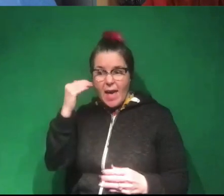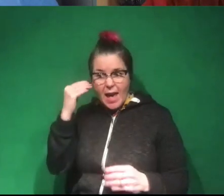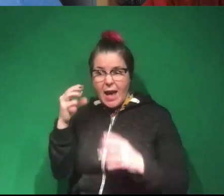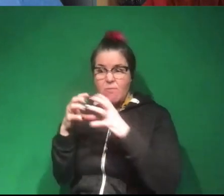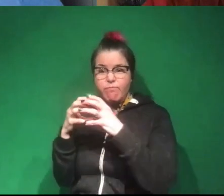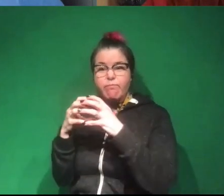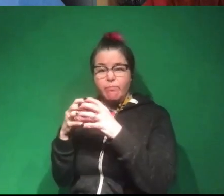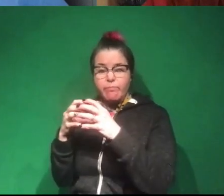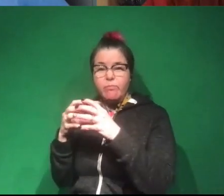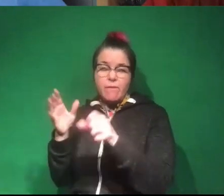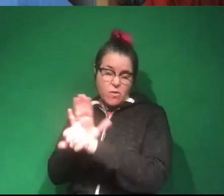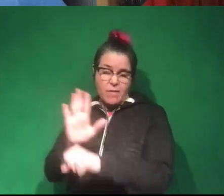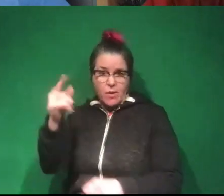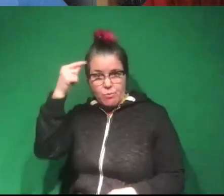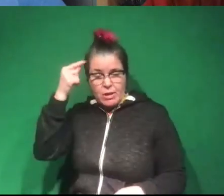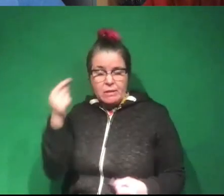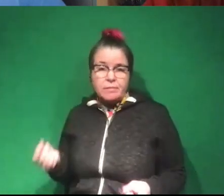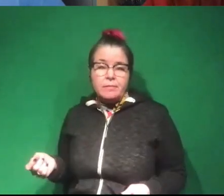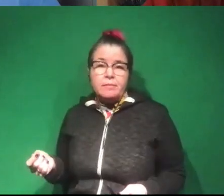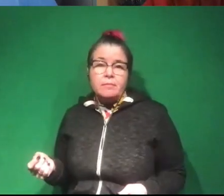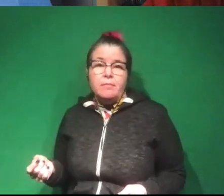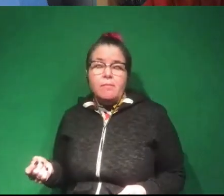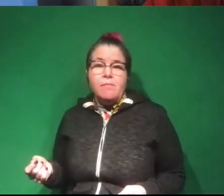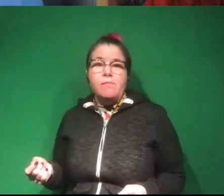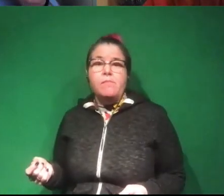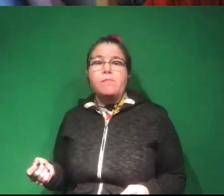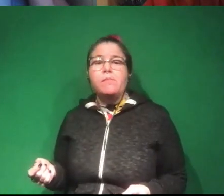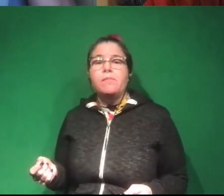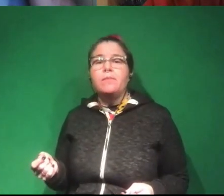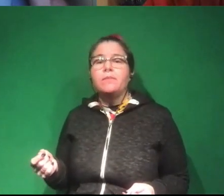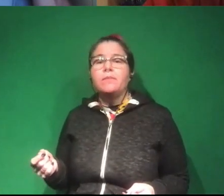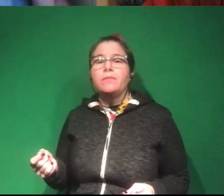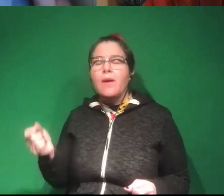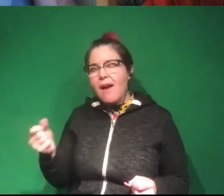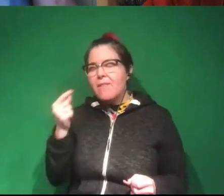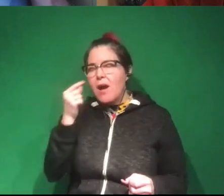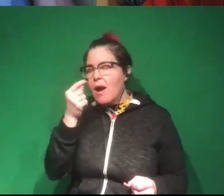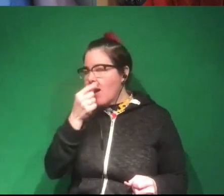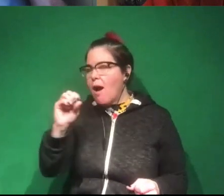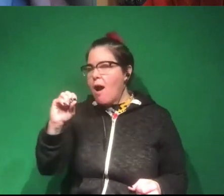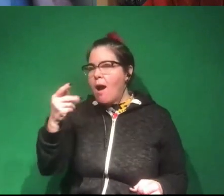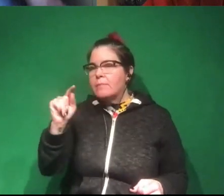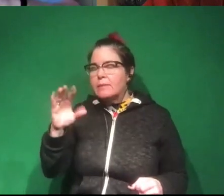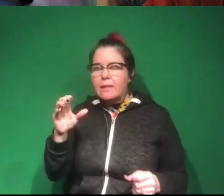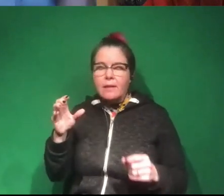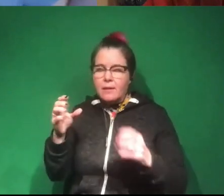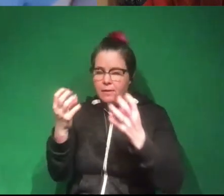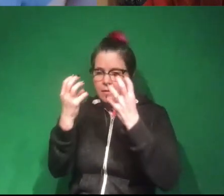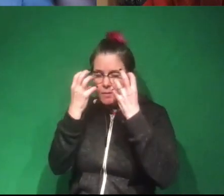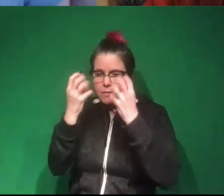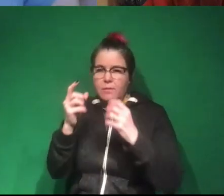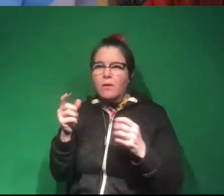is filled with the brain. So, you have an optic, right behind the eyes, you have the optic lobes, which is where all